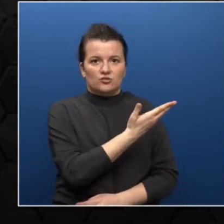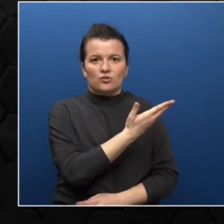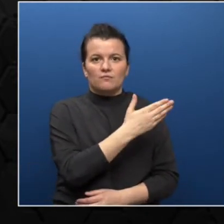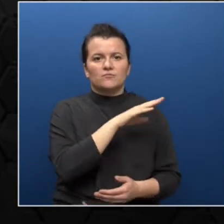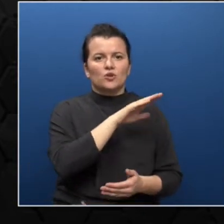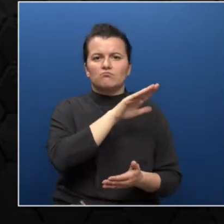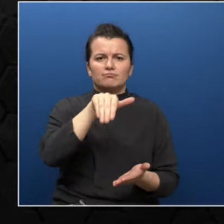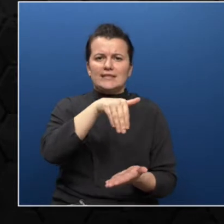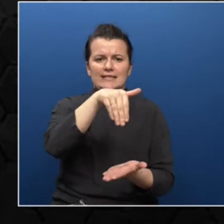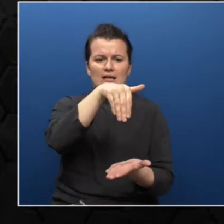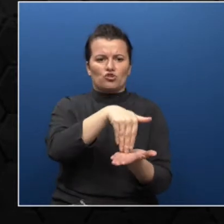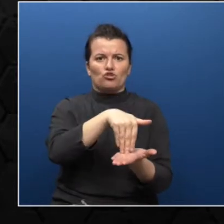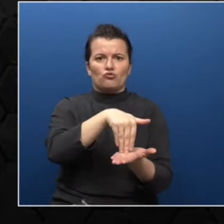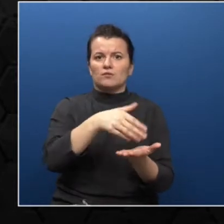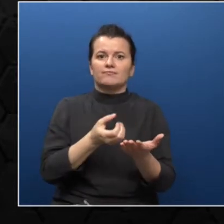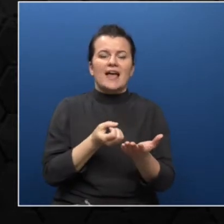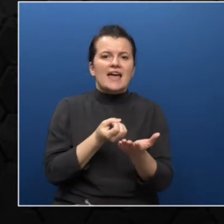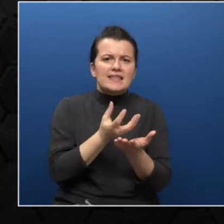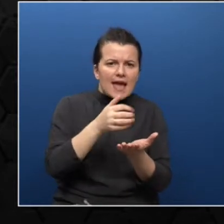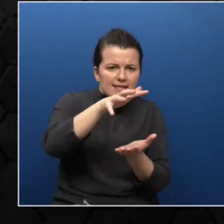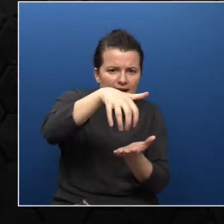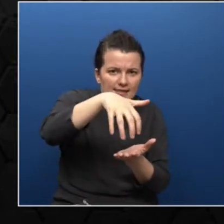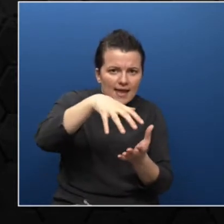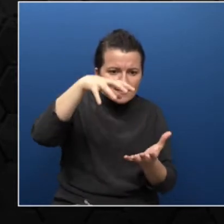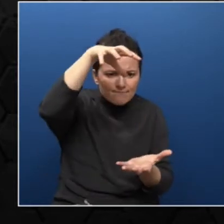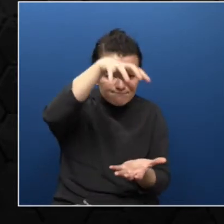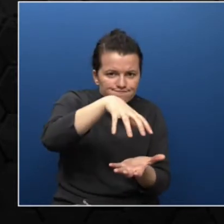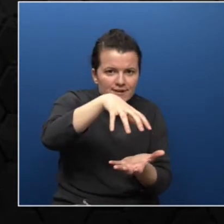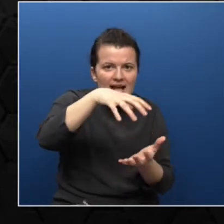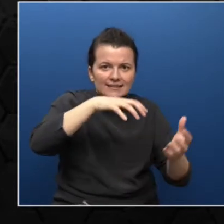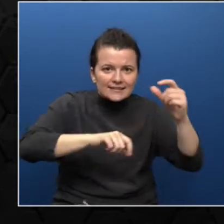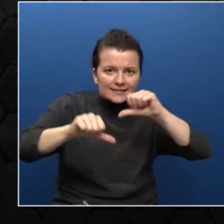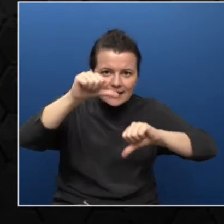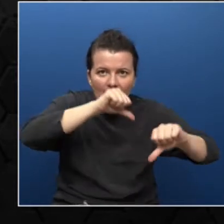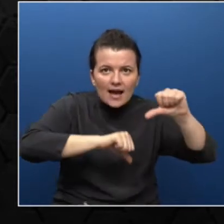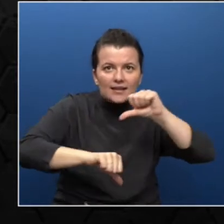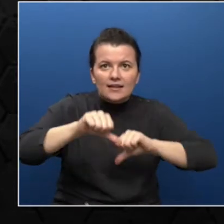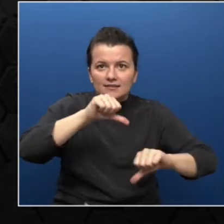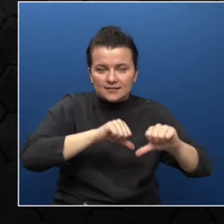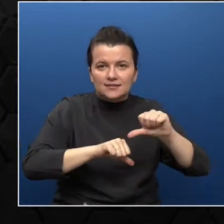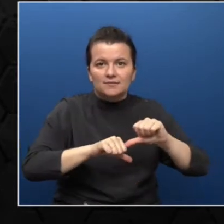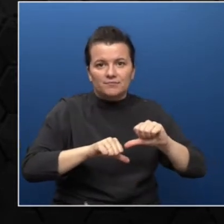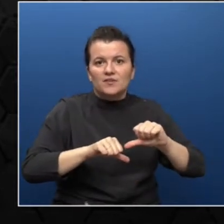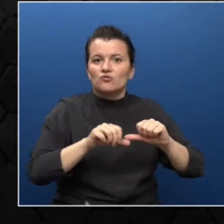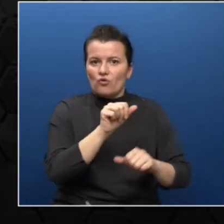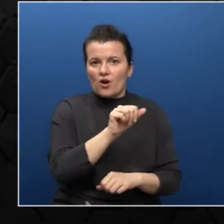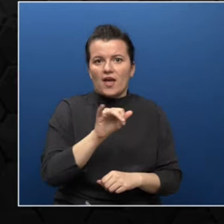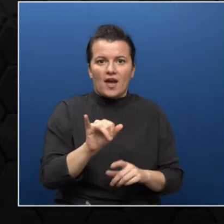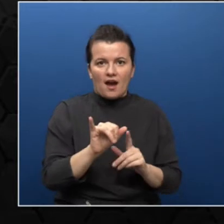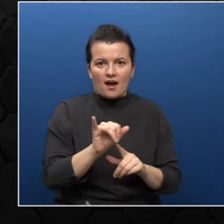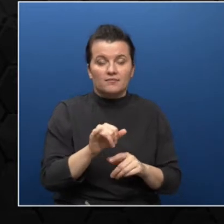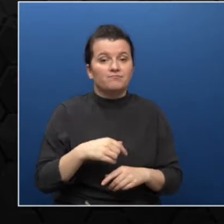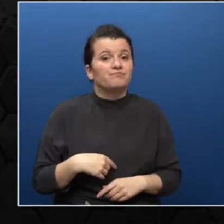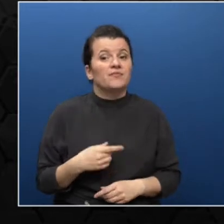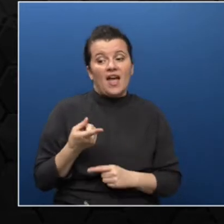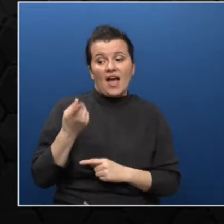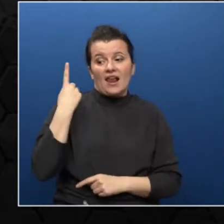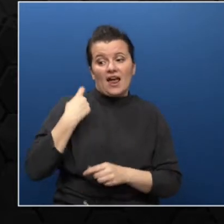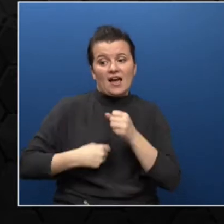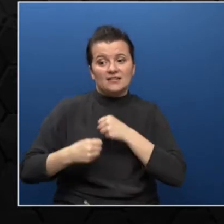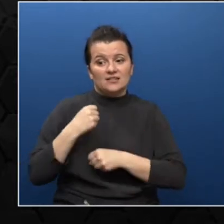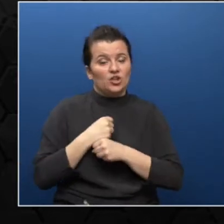Intelligence. Both me and McKenna joined the center last year. From there on, we've been